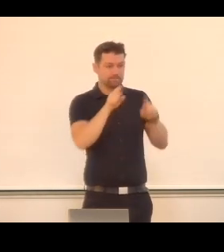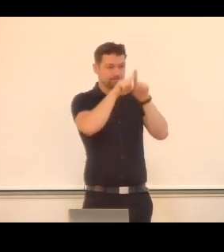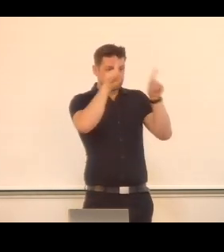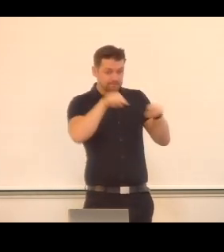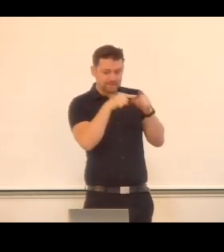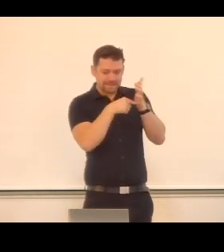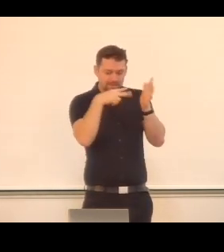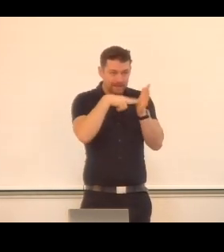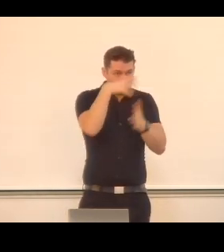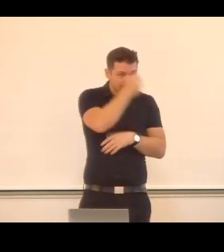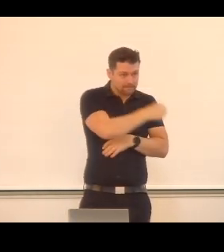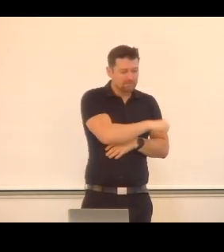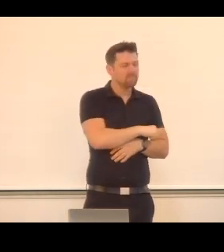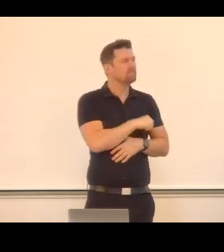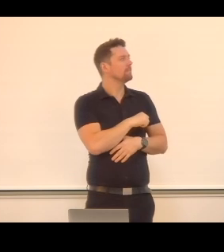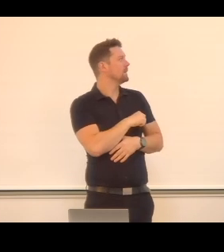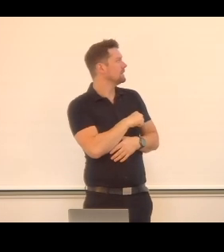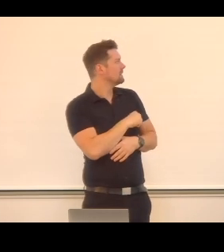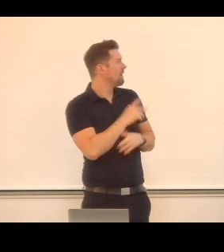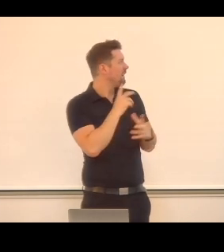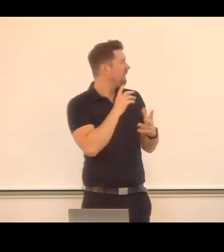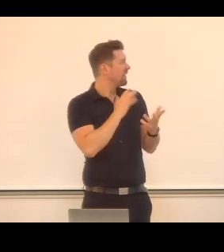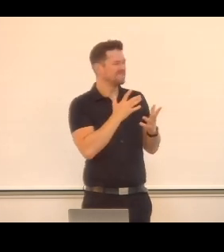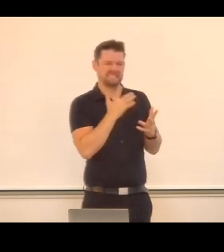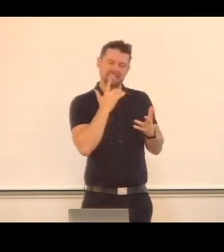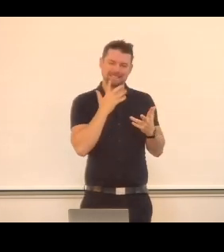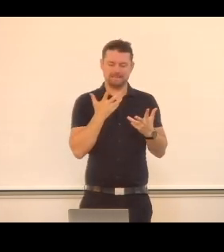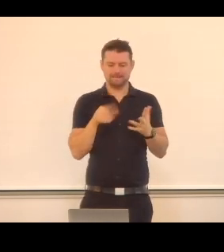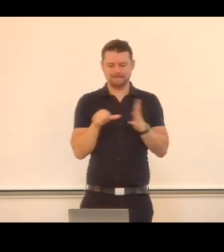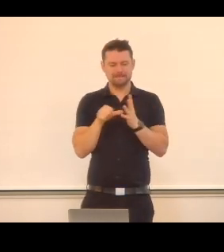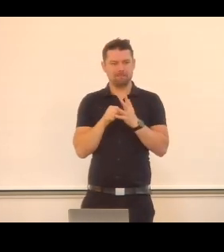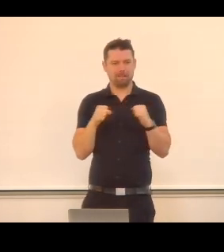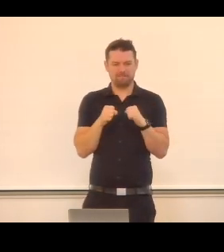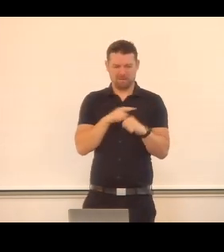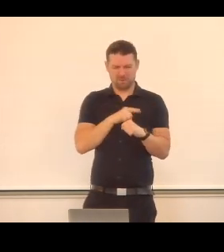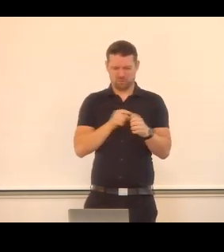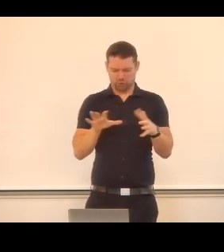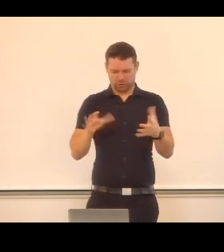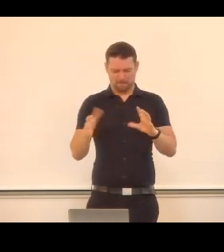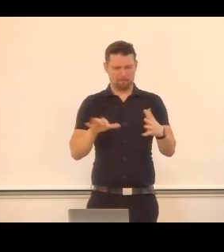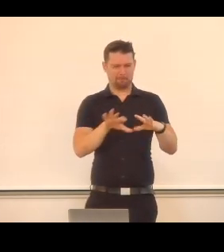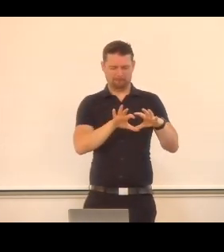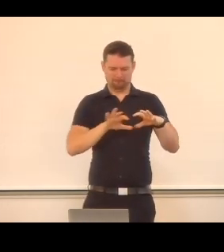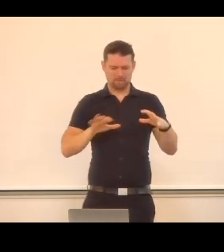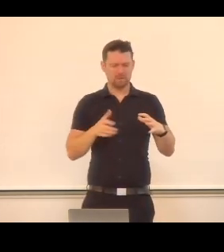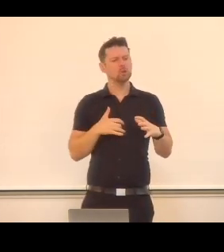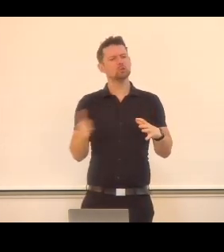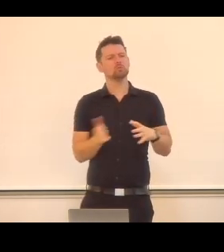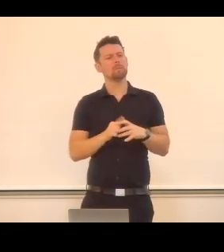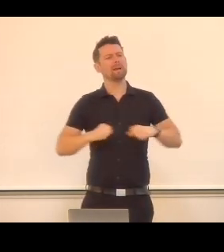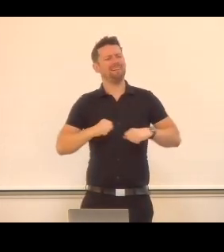there. It's a little bit of a awkward fit around there, the way it's shaped. I think it needed to be a little